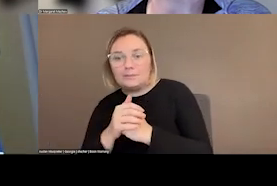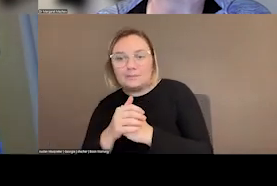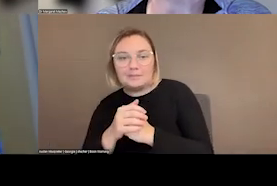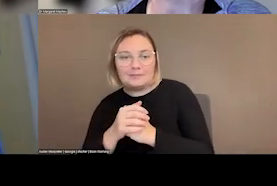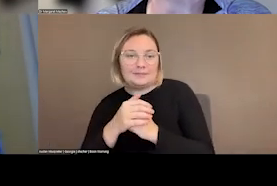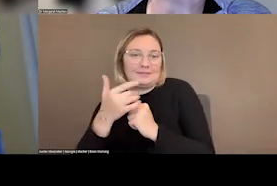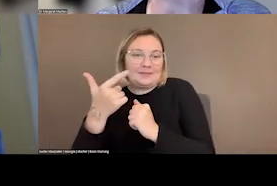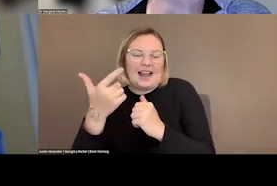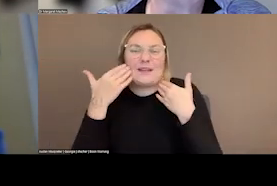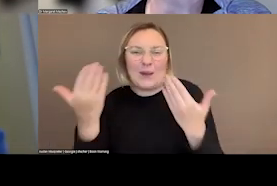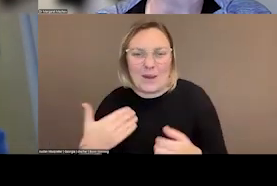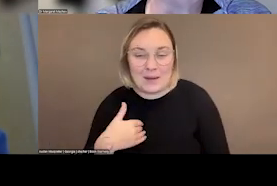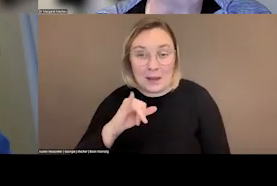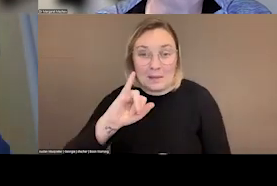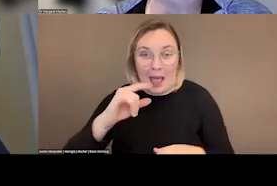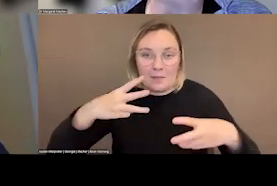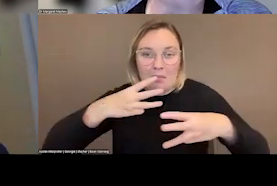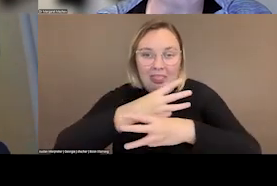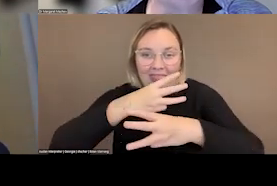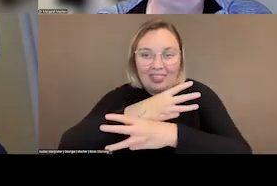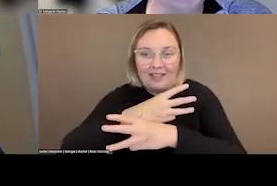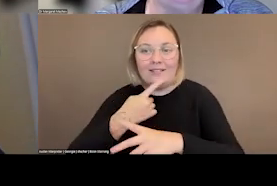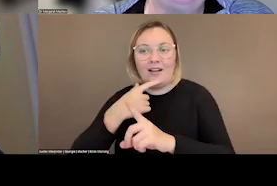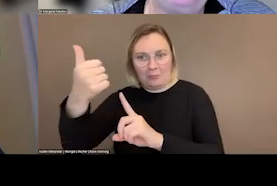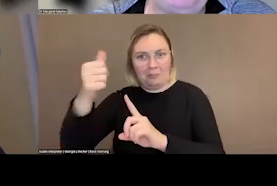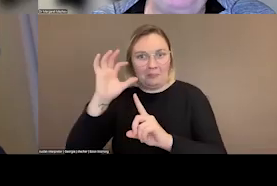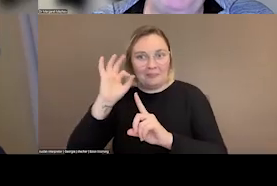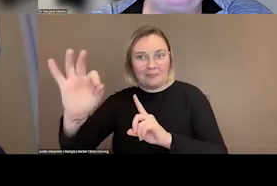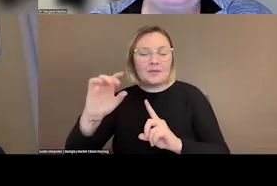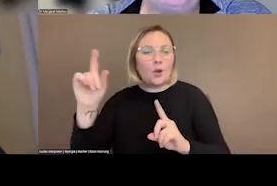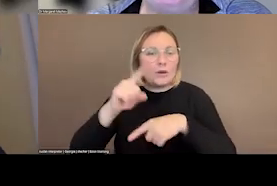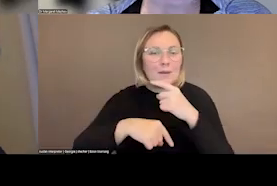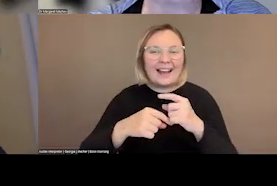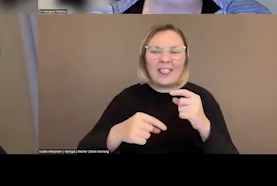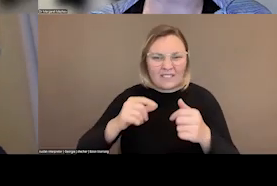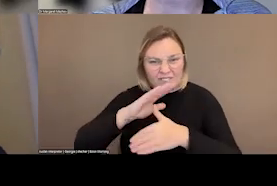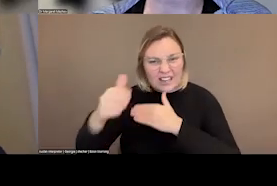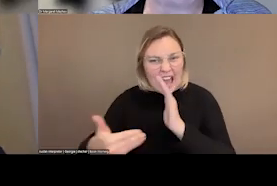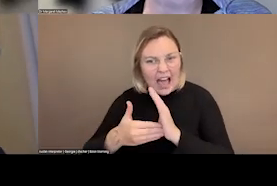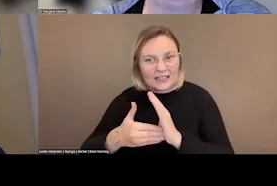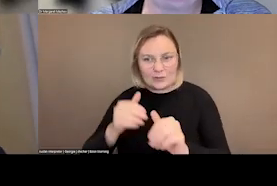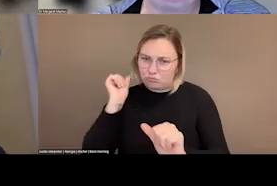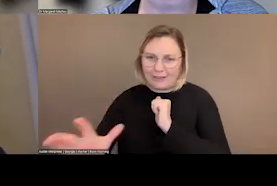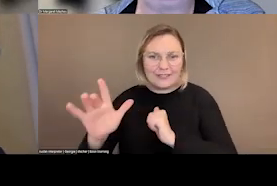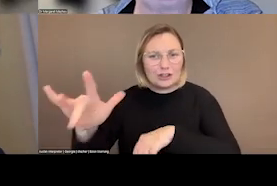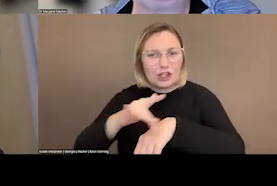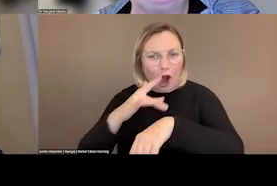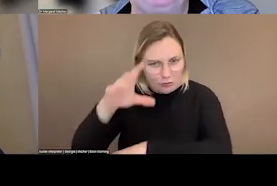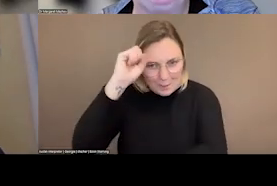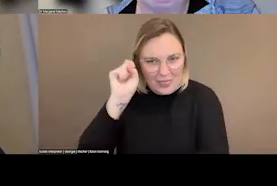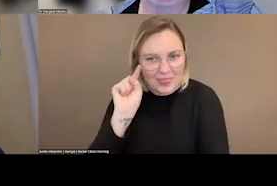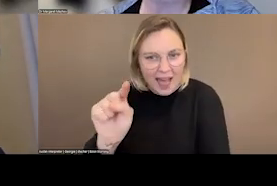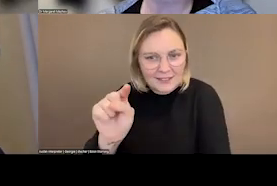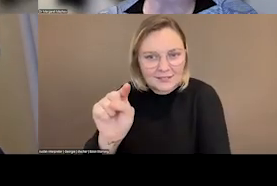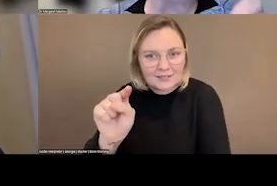7. I don't know. I'm bad at mathematics, but No, that's really good. yeah, And then what about the finale? I'm sure that was a cracker, Christopher. I remember that bit. So yeah,